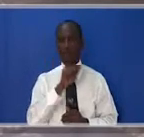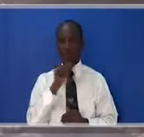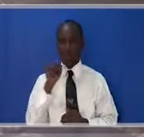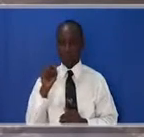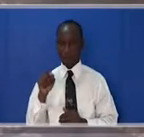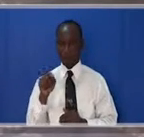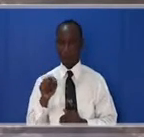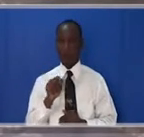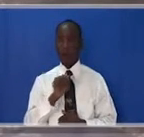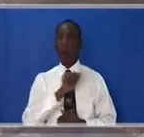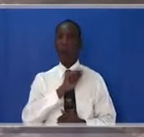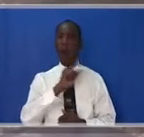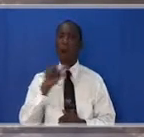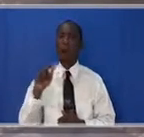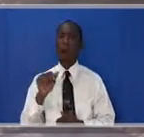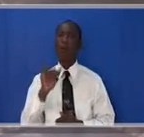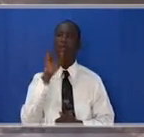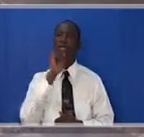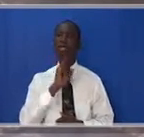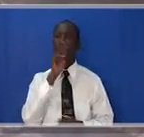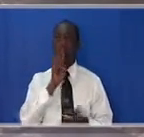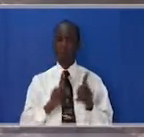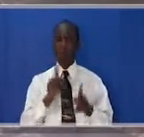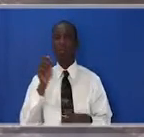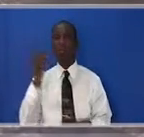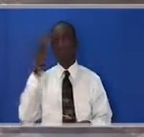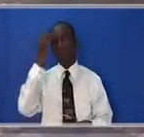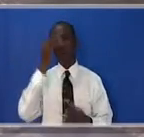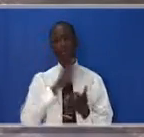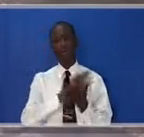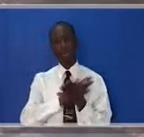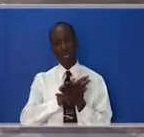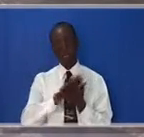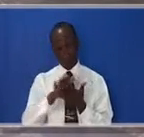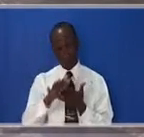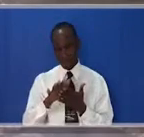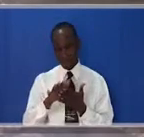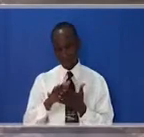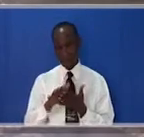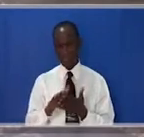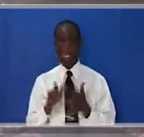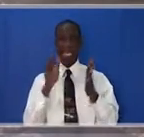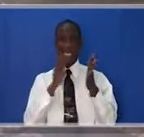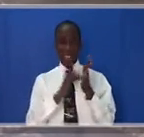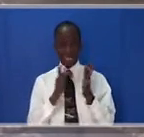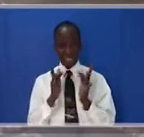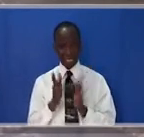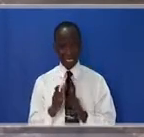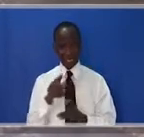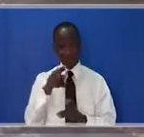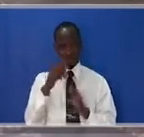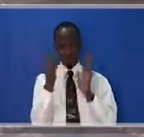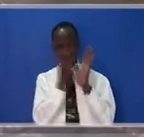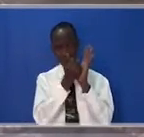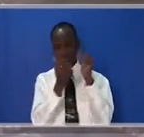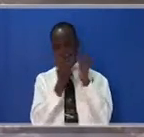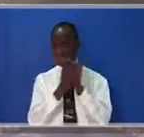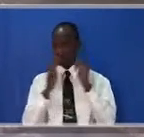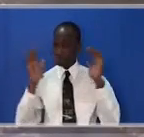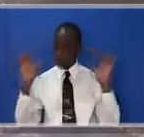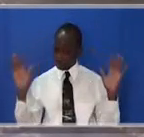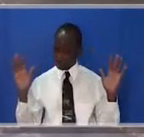know assuredly that God has made the same Jesus whom you